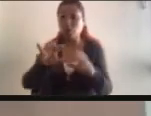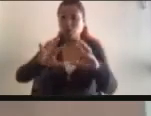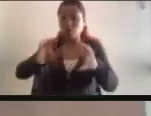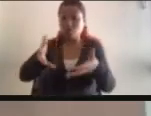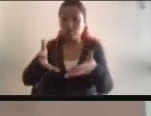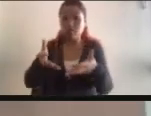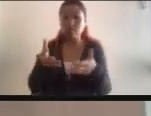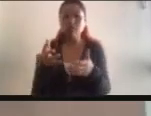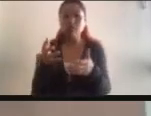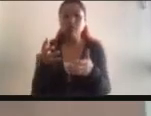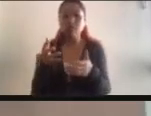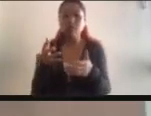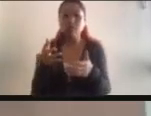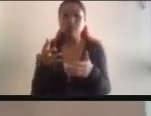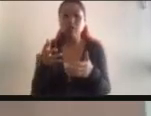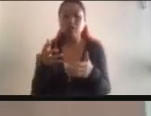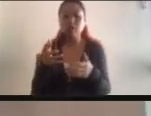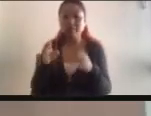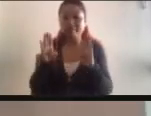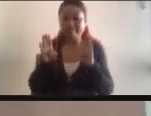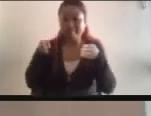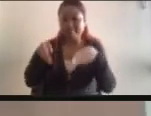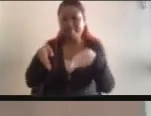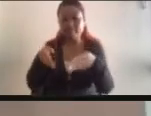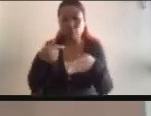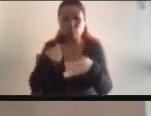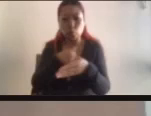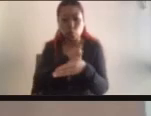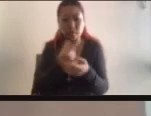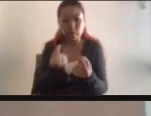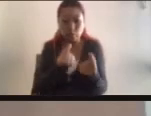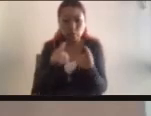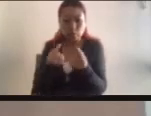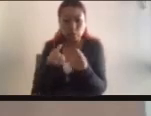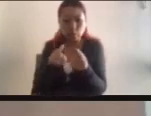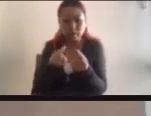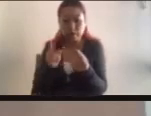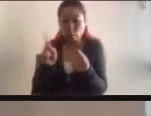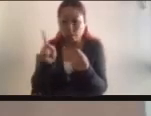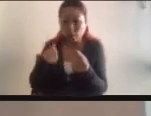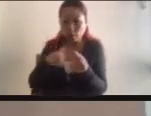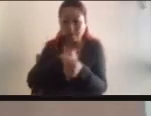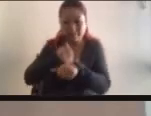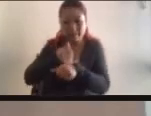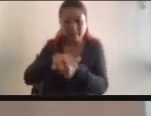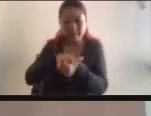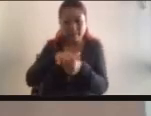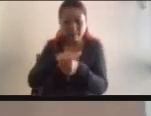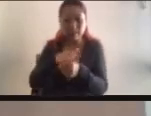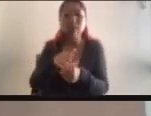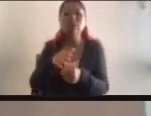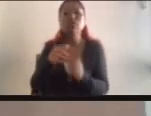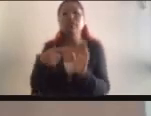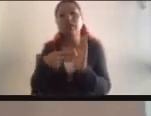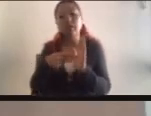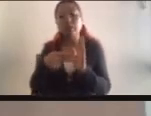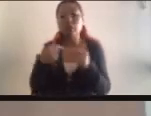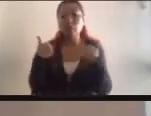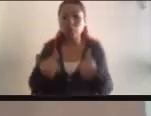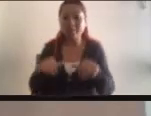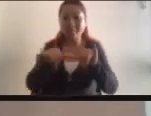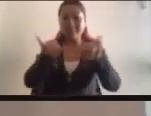also where and what we do. So we also have one that's around human systems